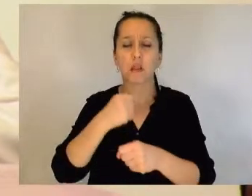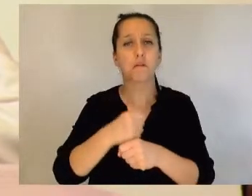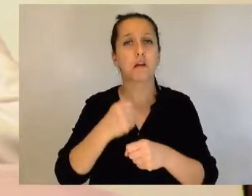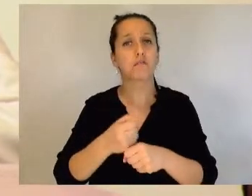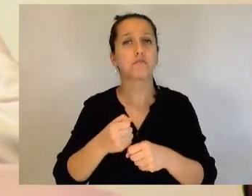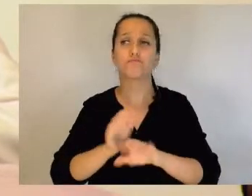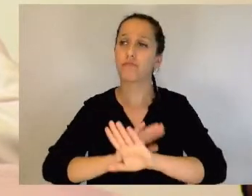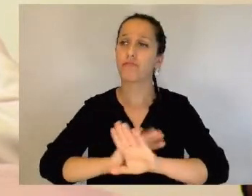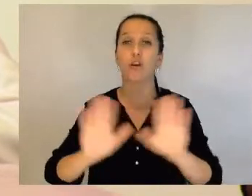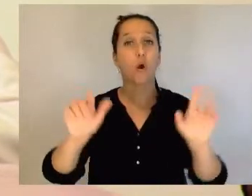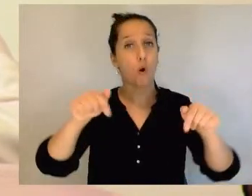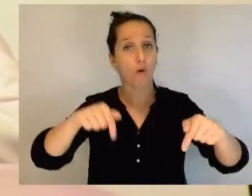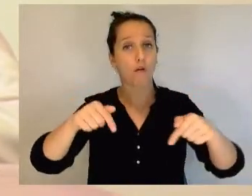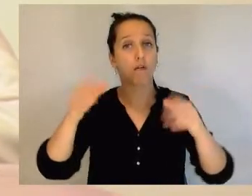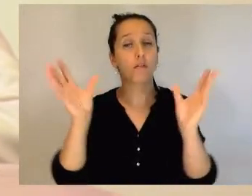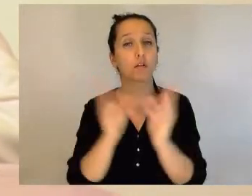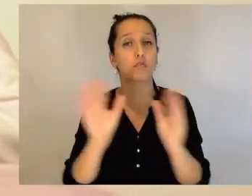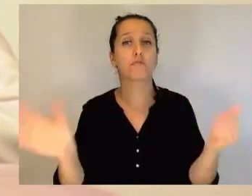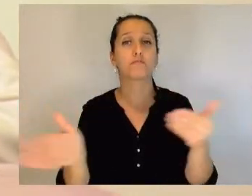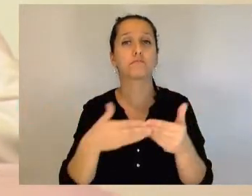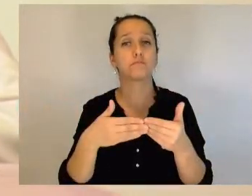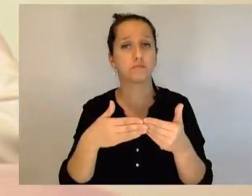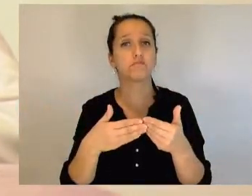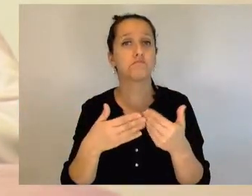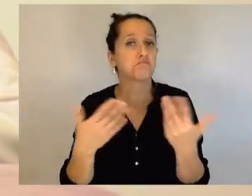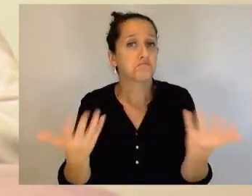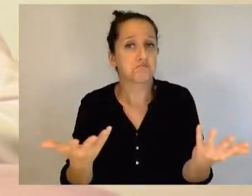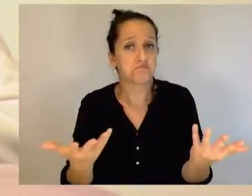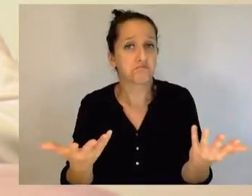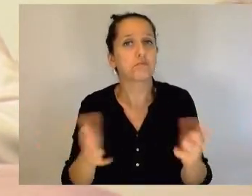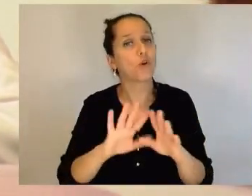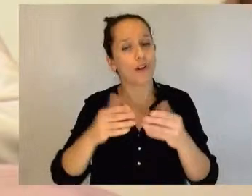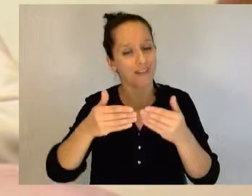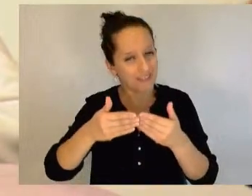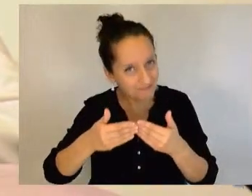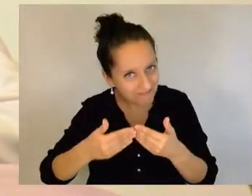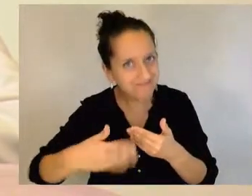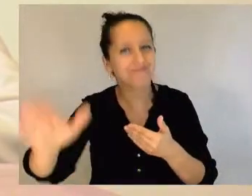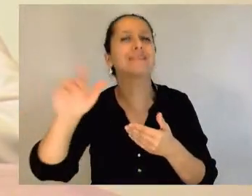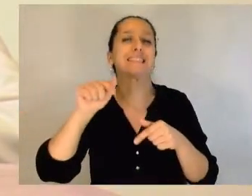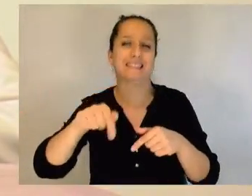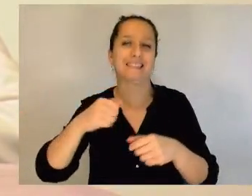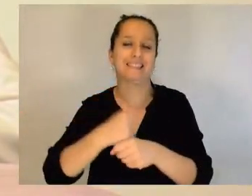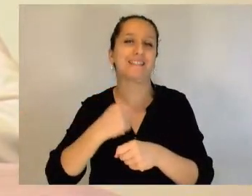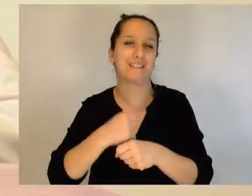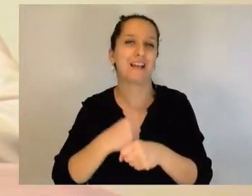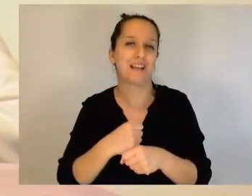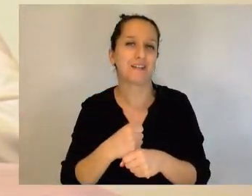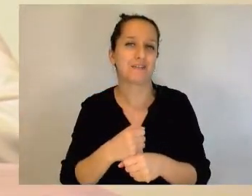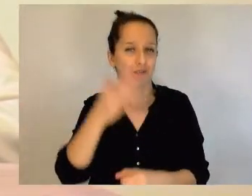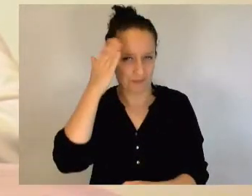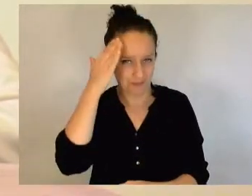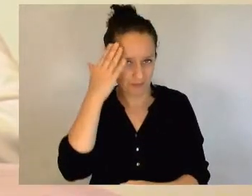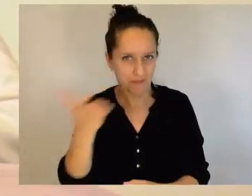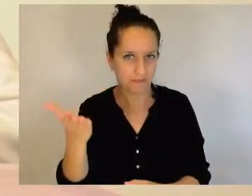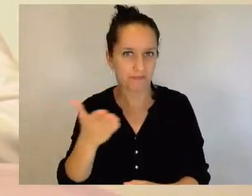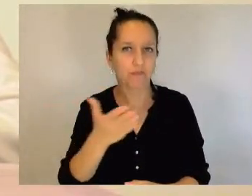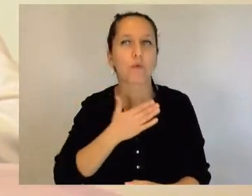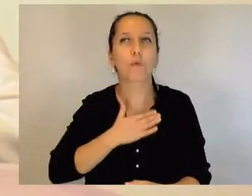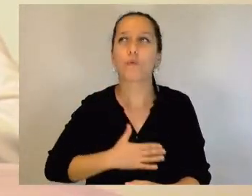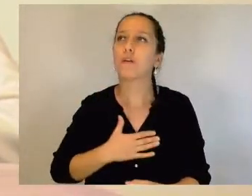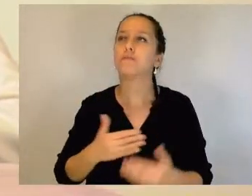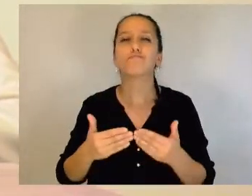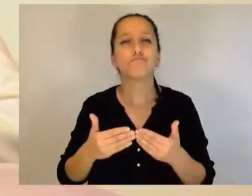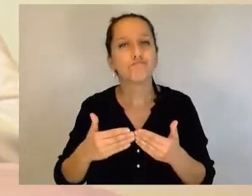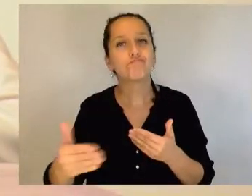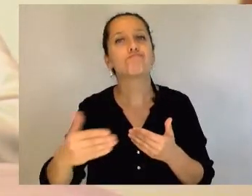doesn't come to an end with the end of this meeting. It just begins. The work begins now, and we want to remain